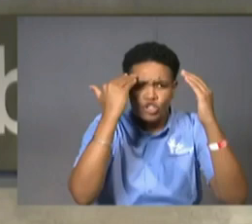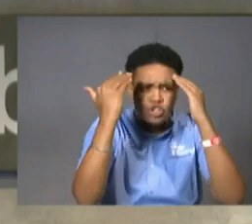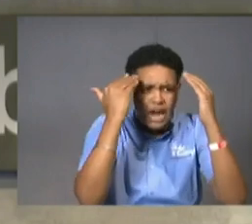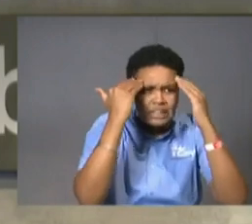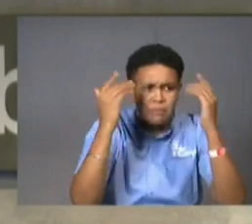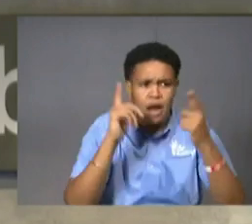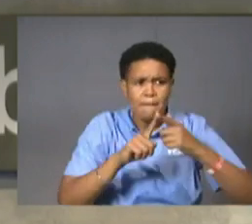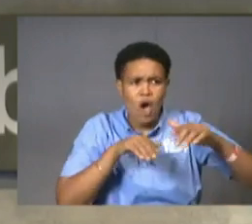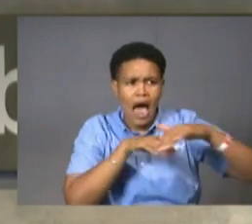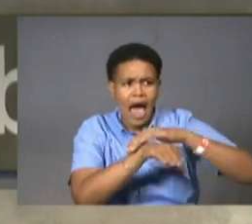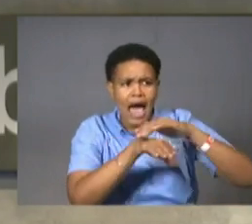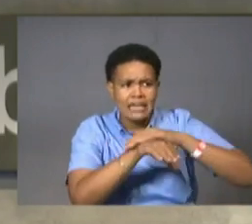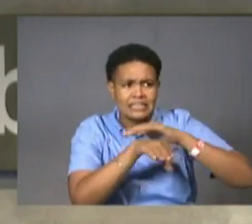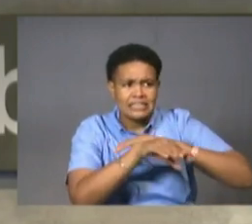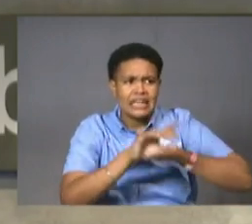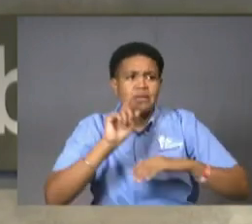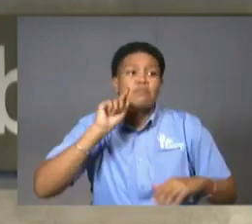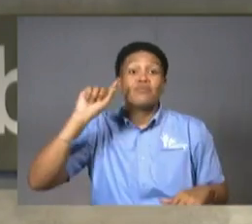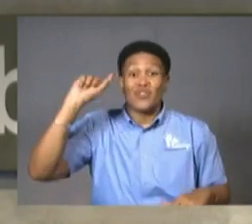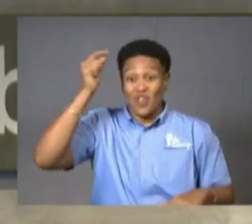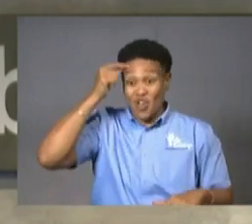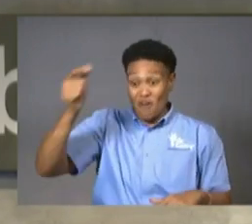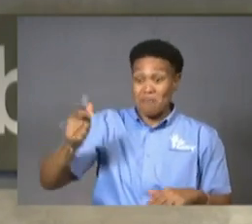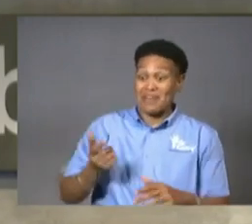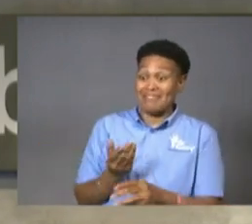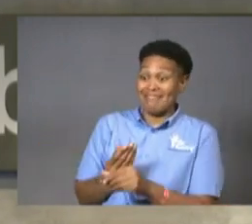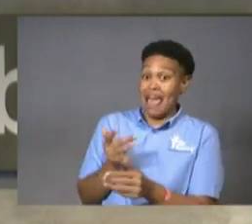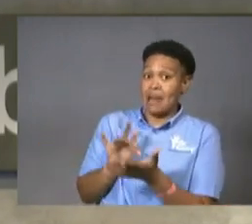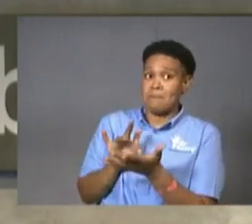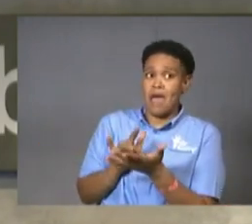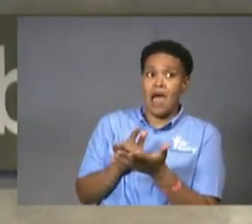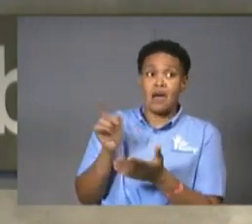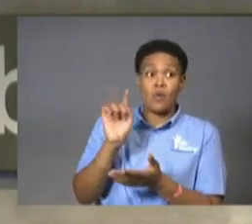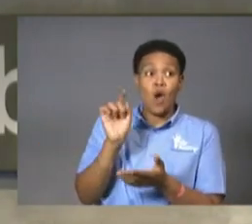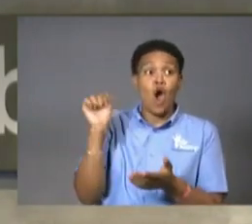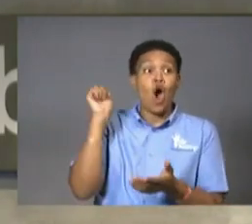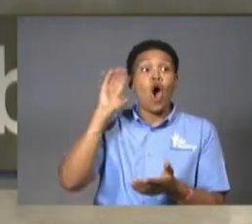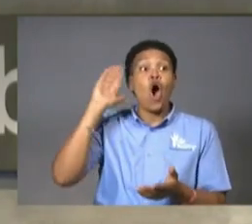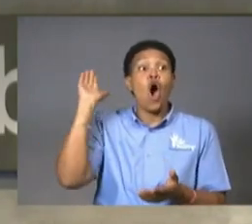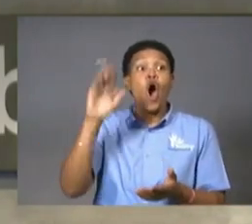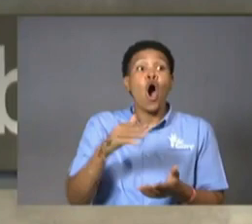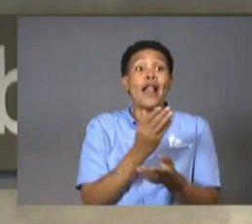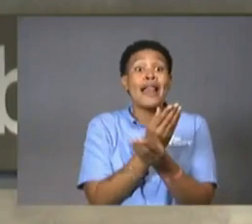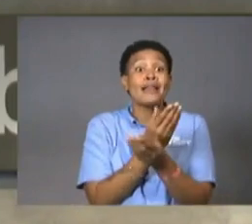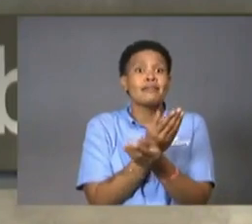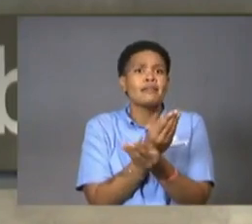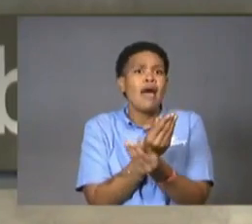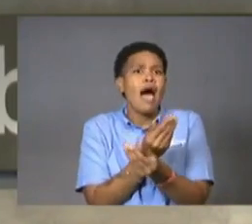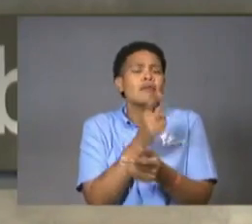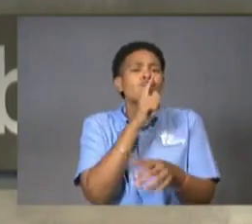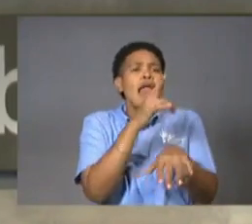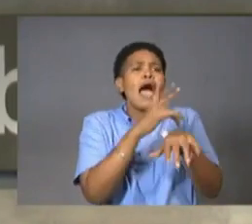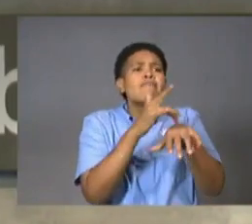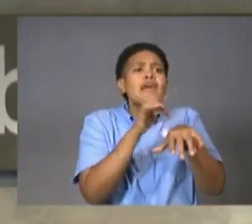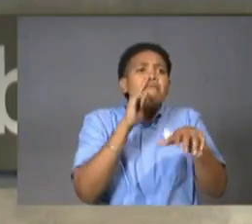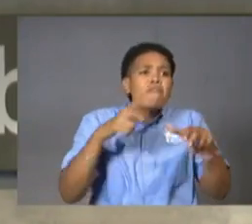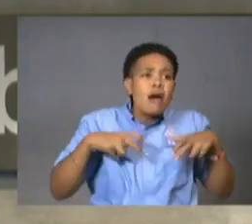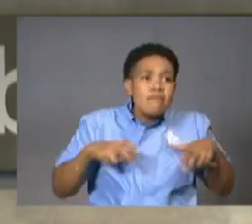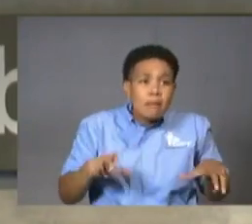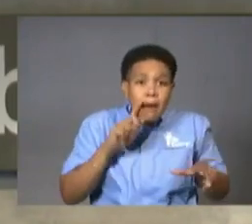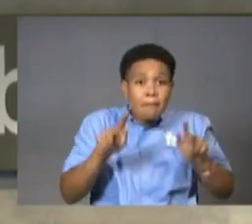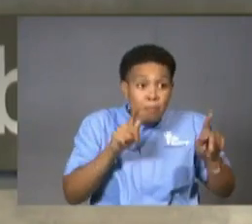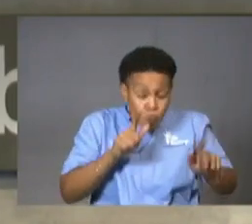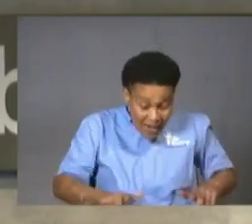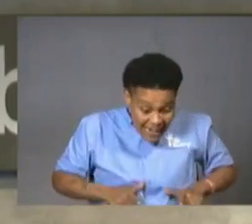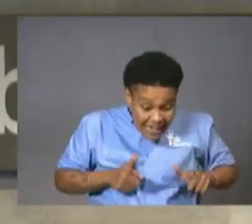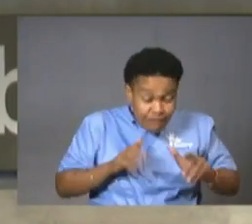accessible Government of Jamaica land bank, where all the lands that are available for investment by persons living in Jamaica and